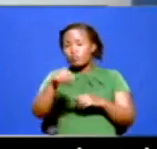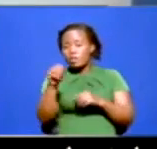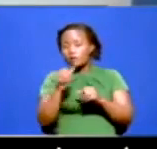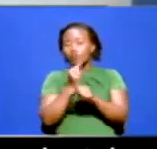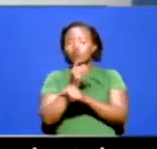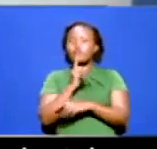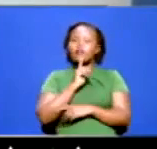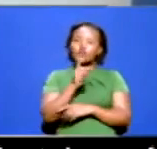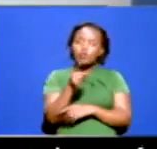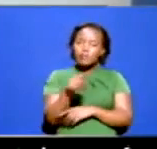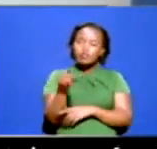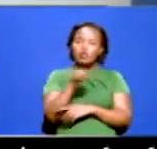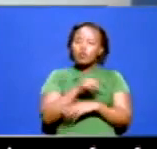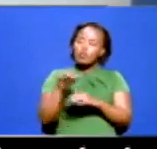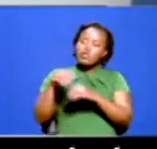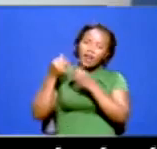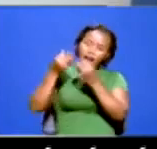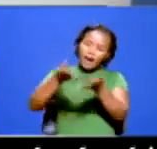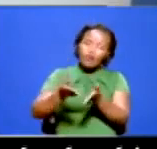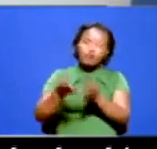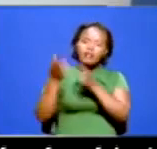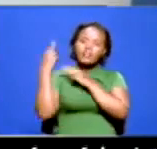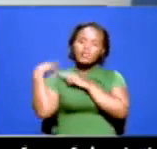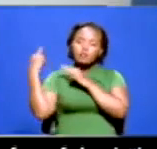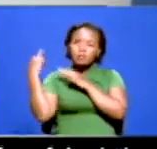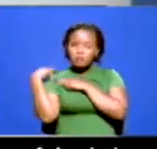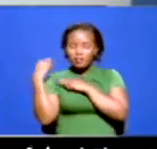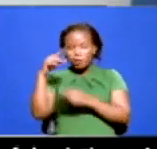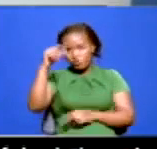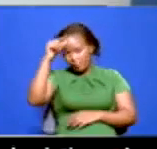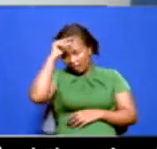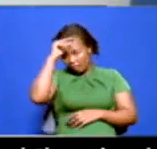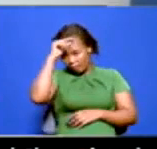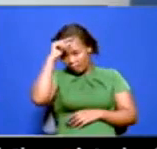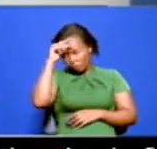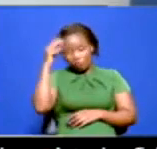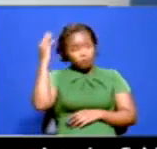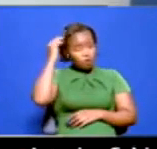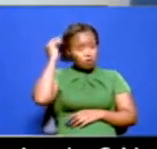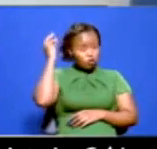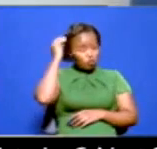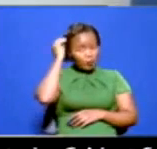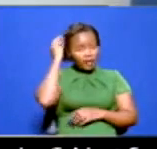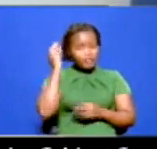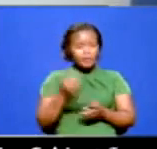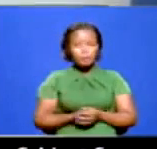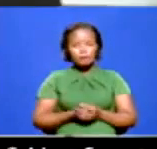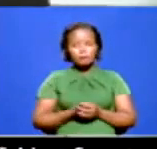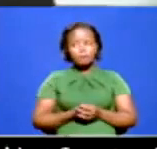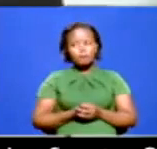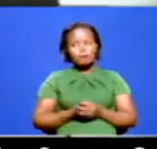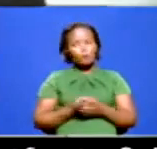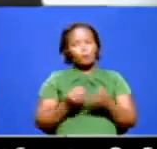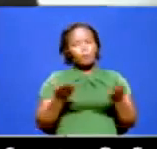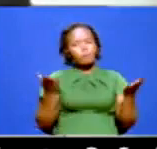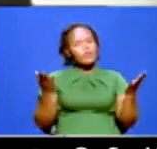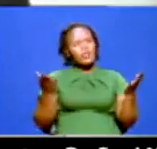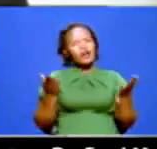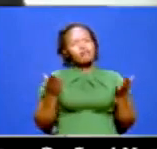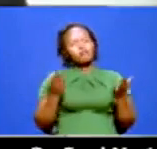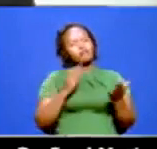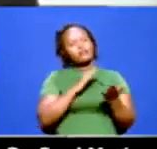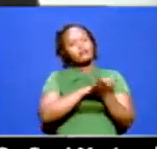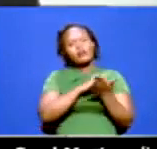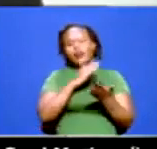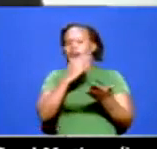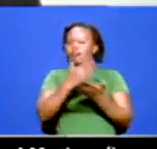over the responsibilities to the government of Somalia. The question of predictable funding is something, it has been President Uhuru